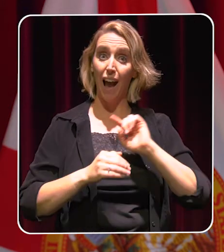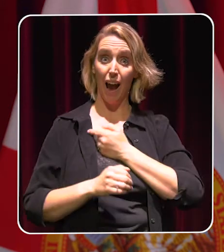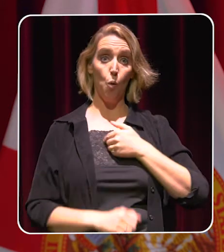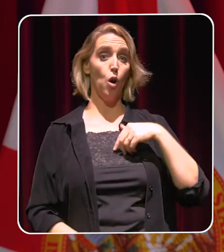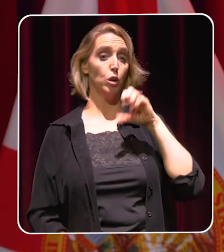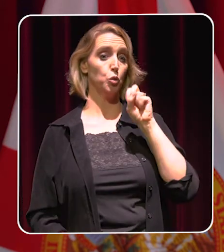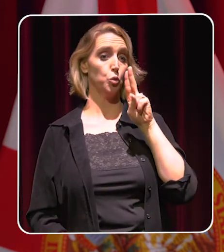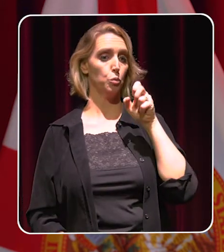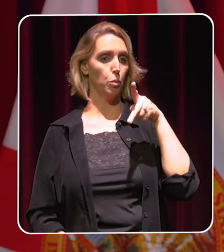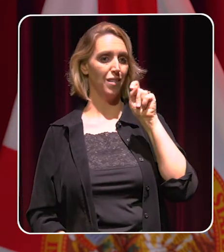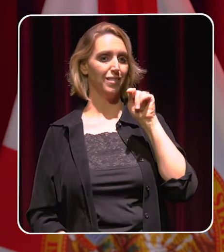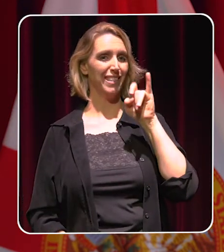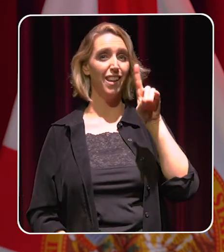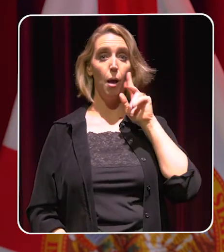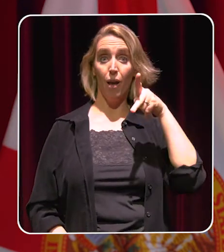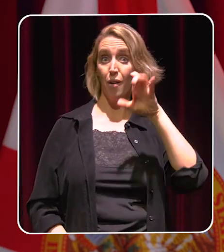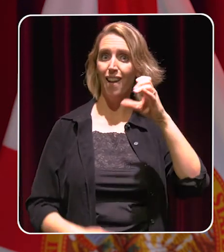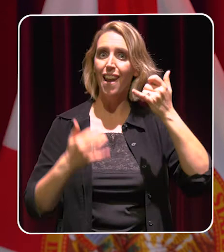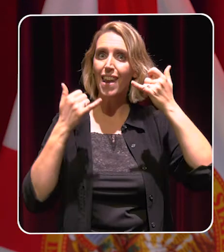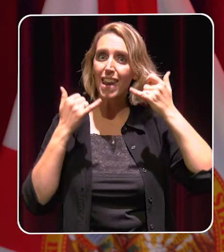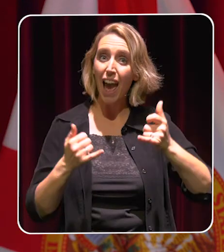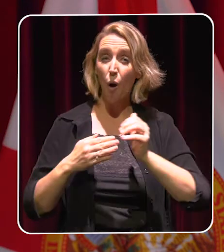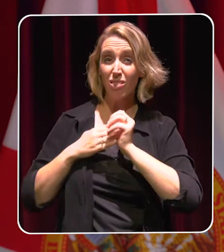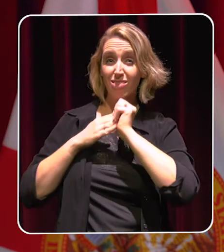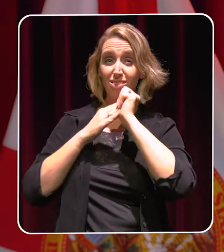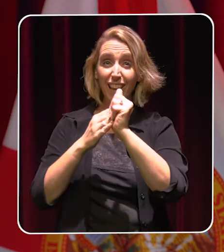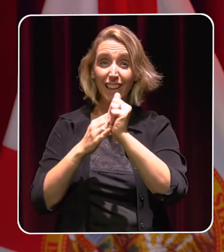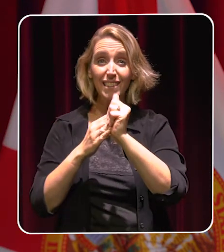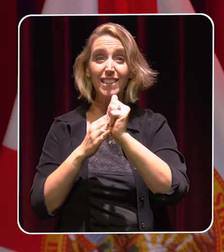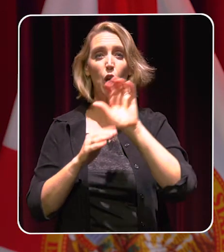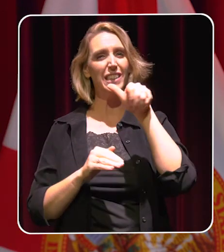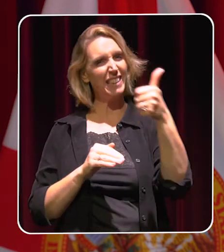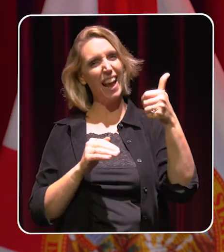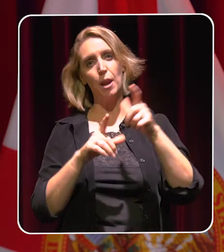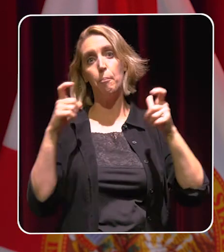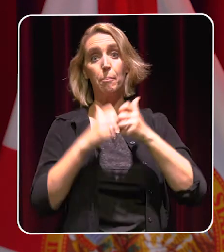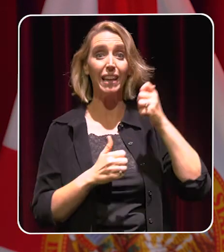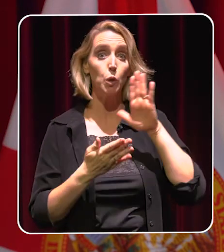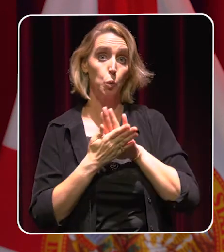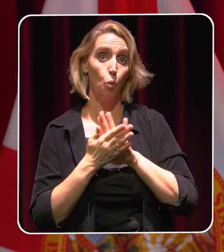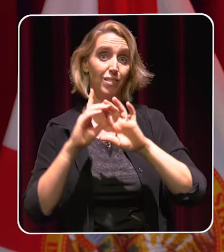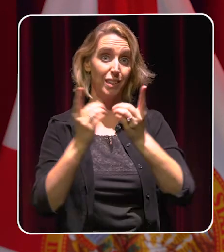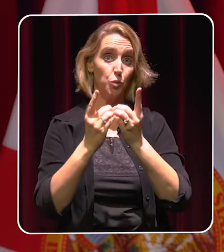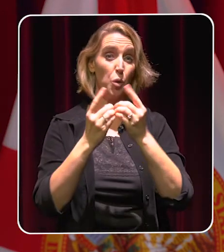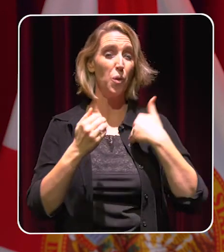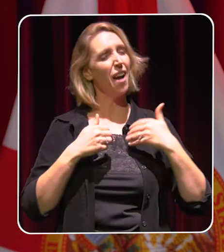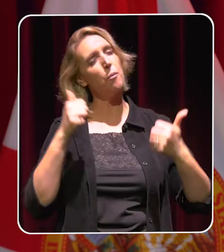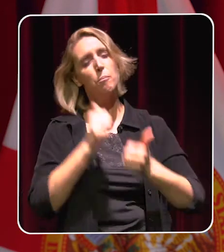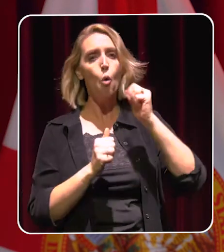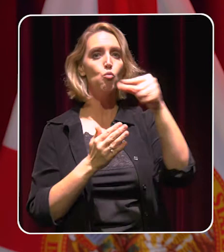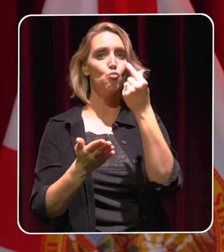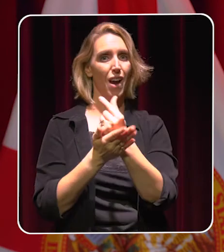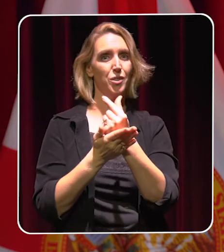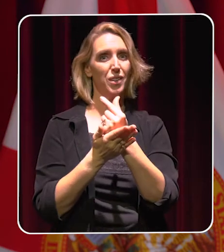our superintendent just reported to us that Pinellas County now leads Florida's 10 biggest school districts in graduation rates,